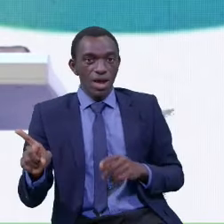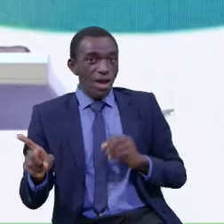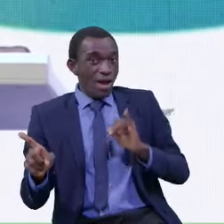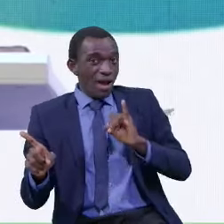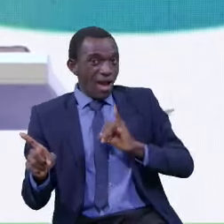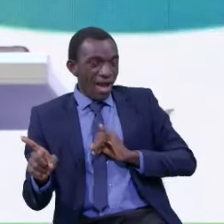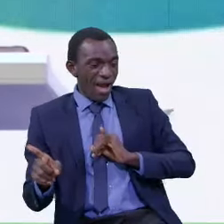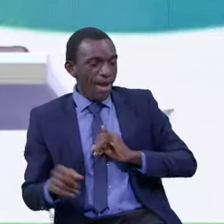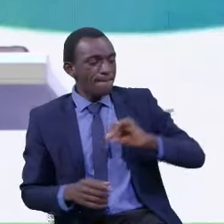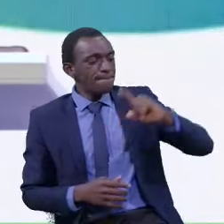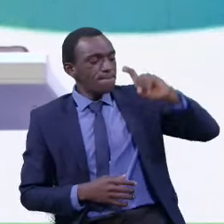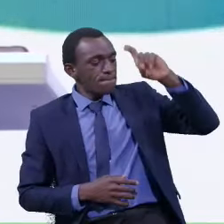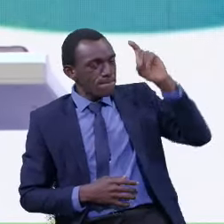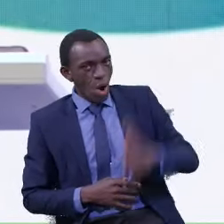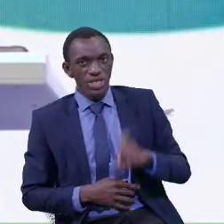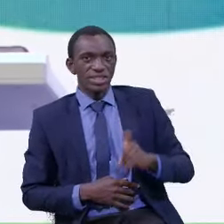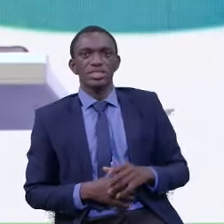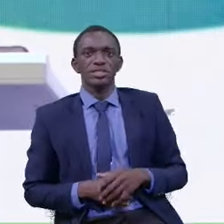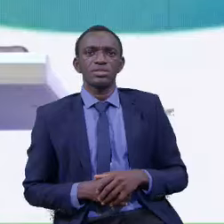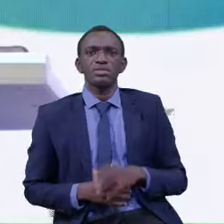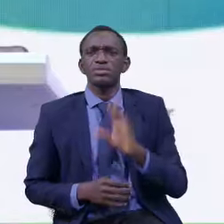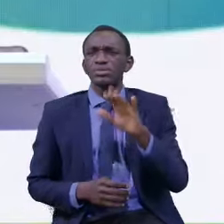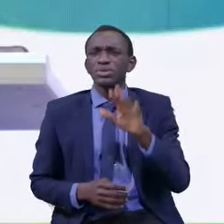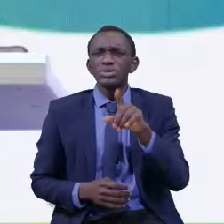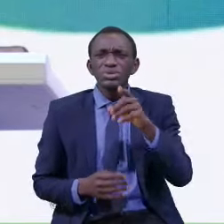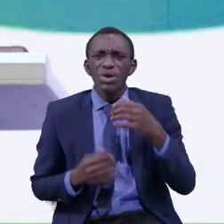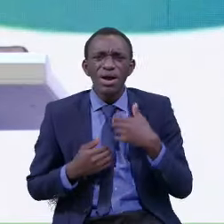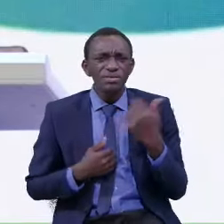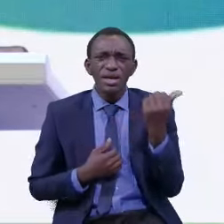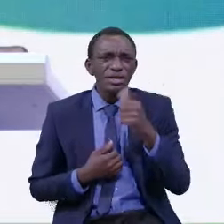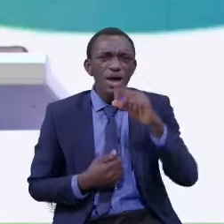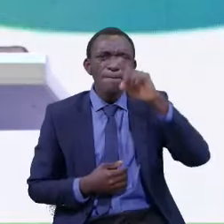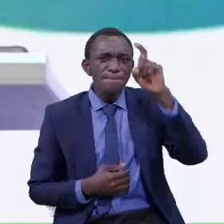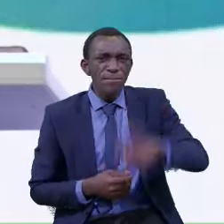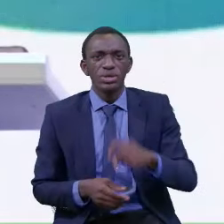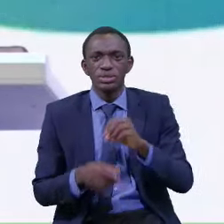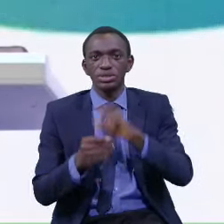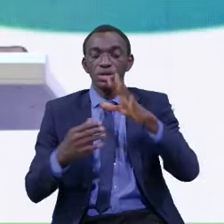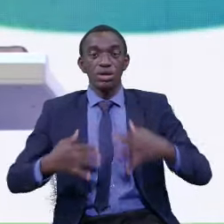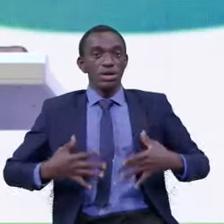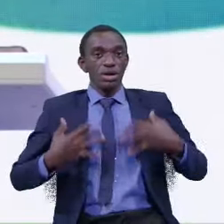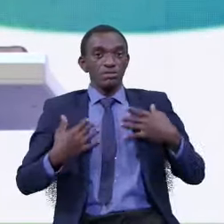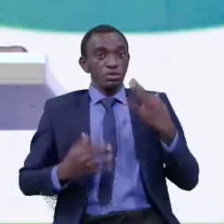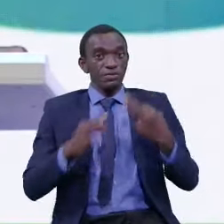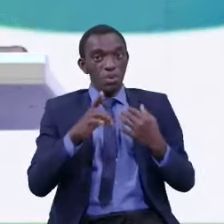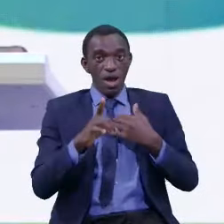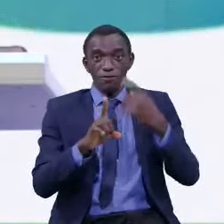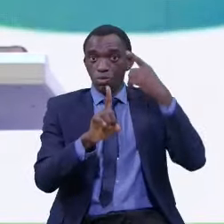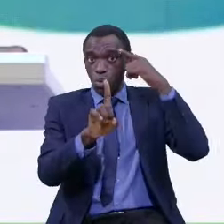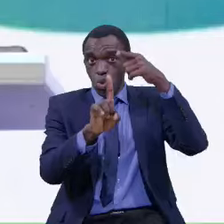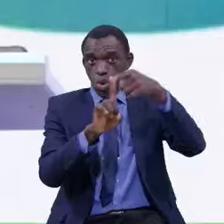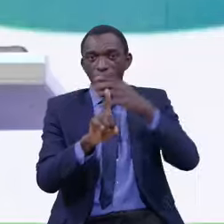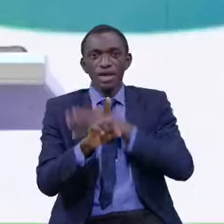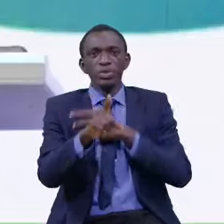I must. Is there any must in your life? If you have a goal and you're looking at the goal and you're reaching for